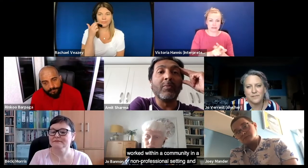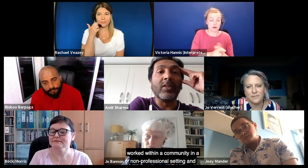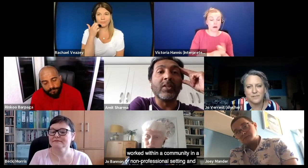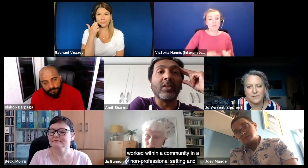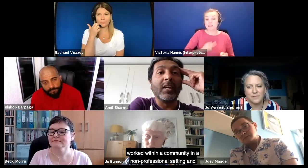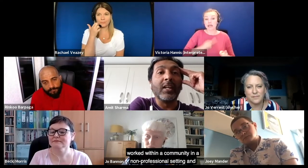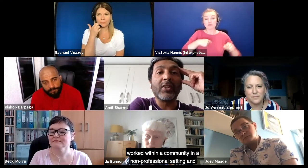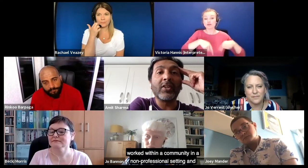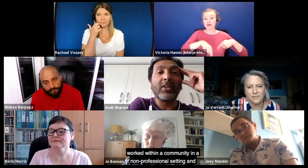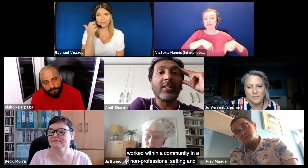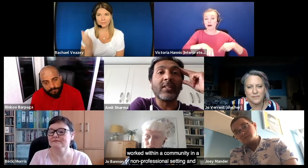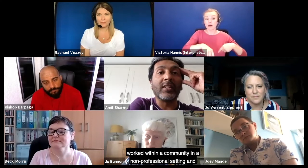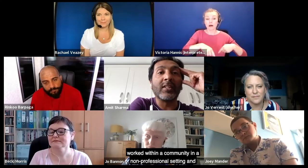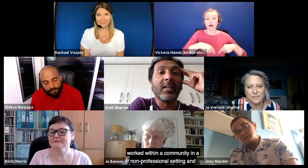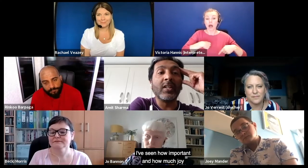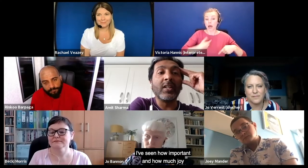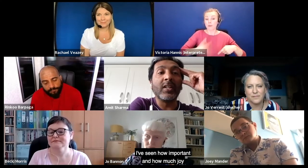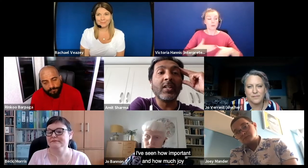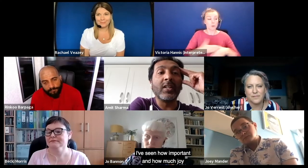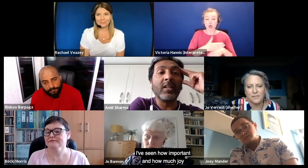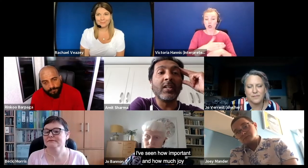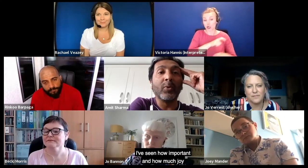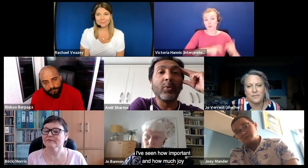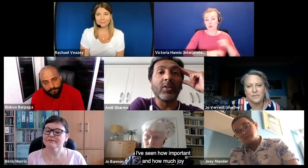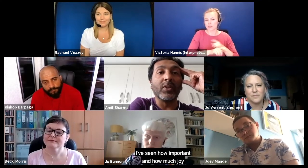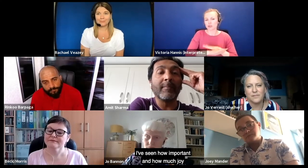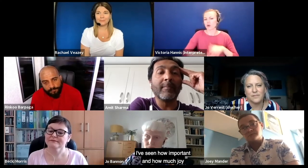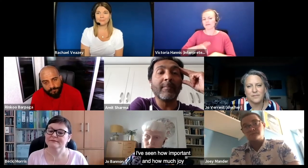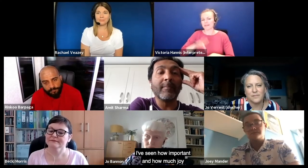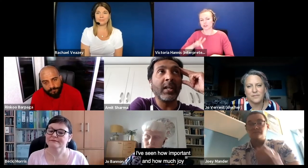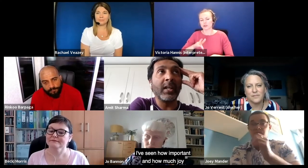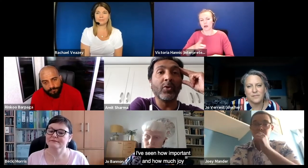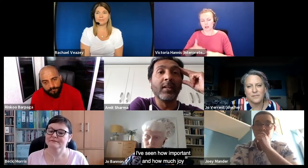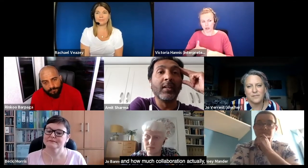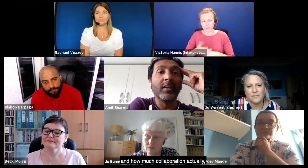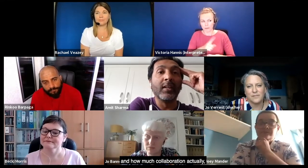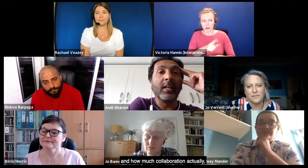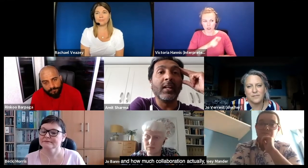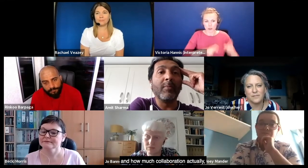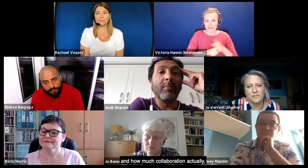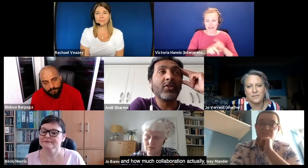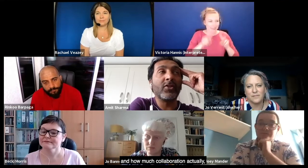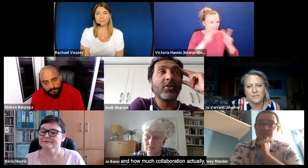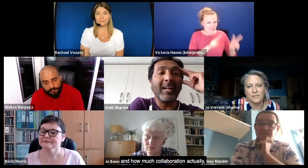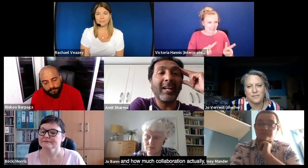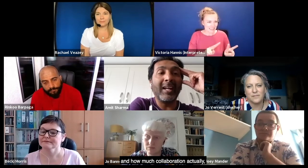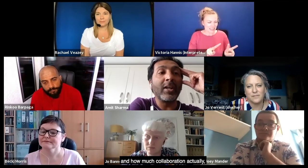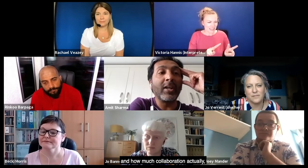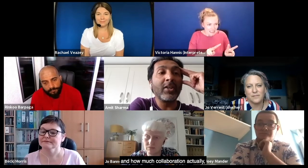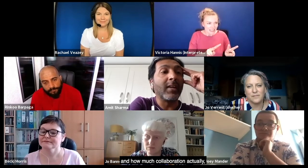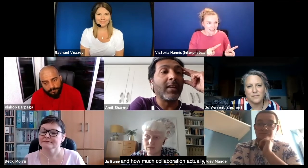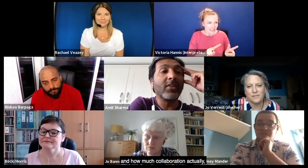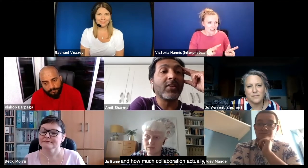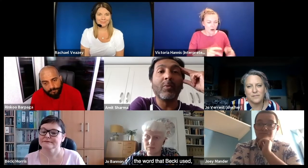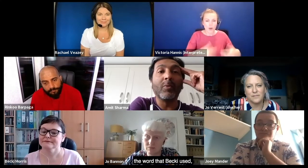community in a non-professional setting, and I've seen how important and how much joy and how much